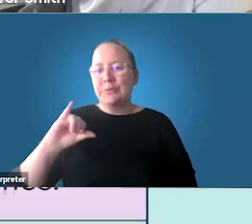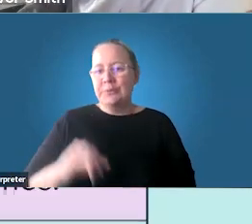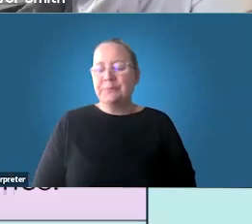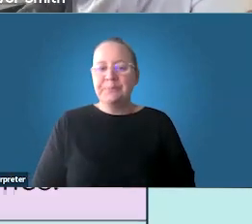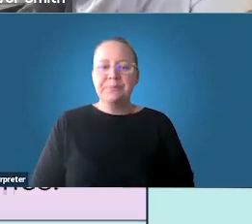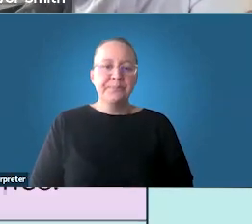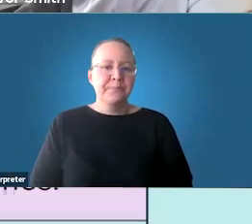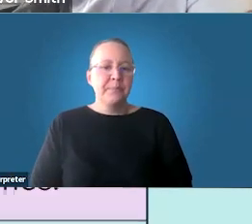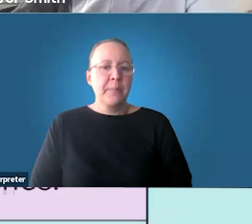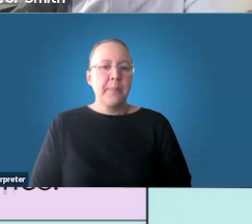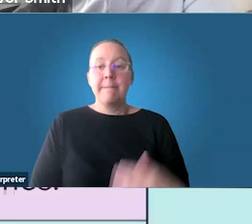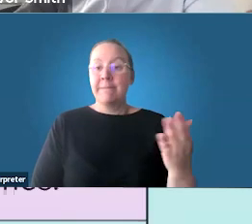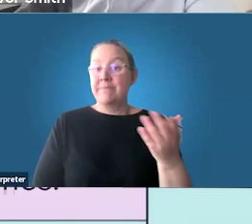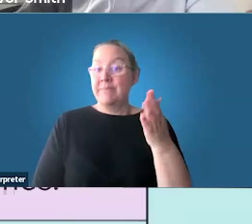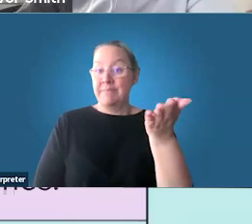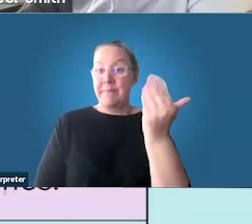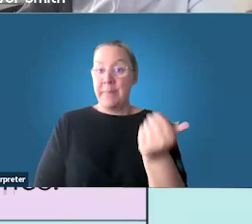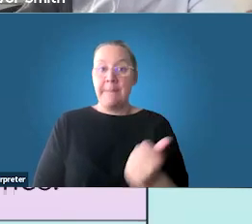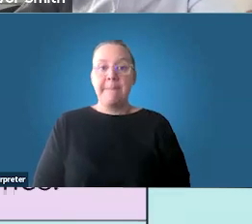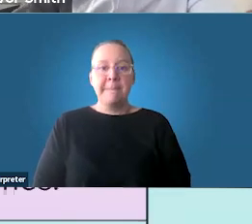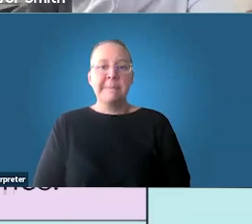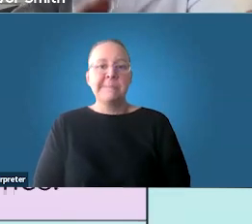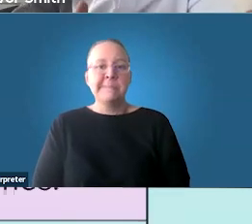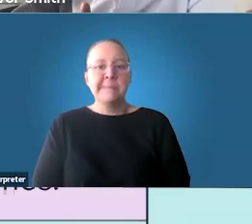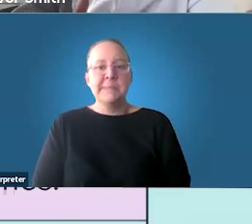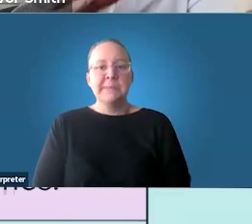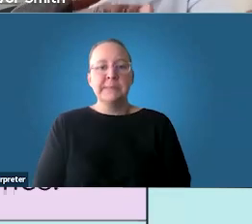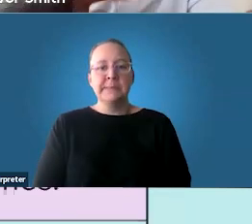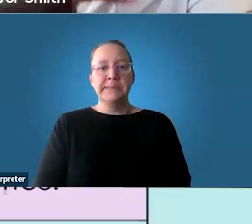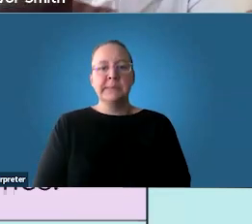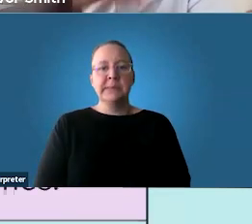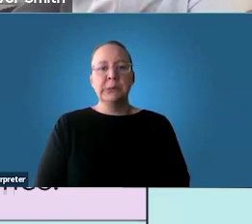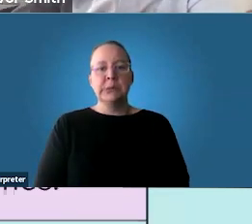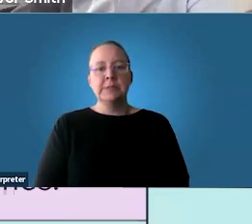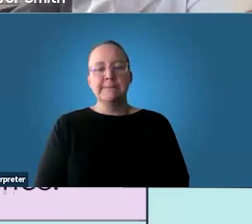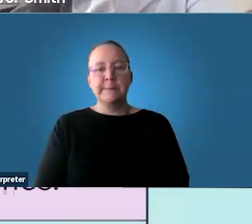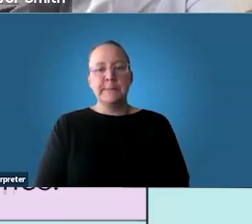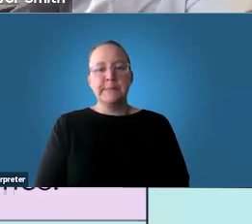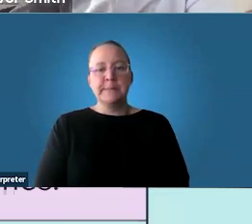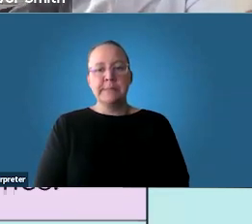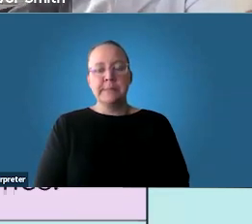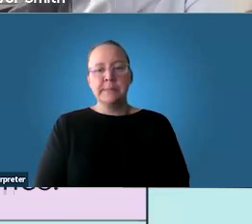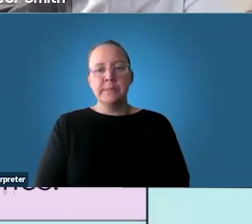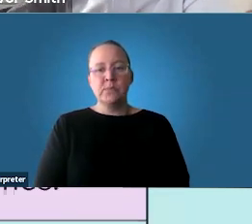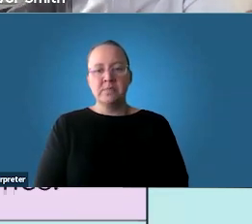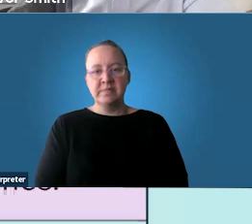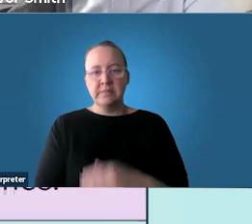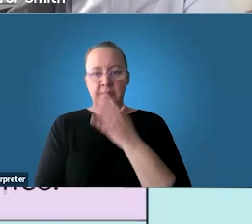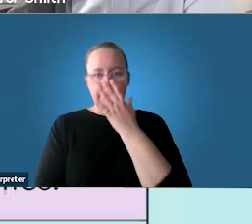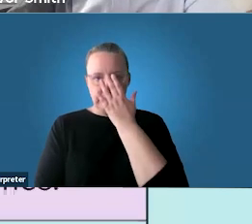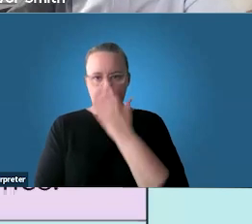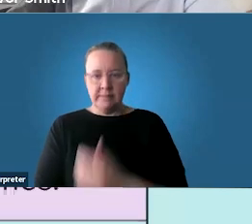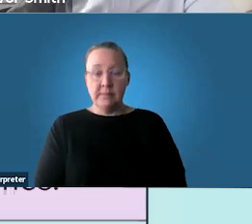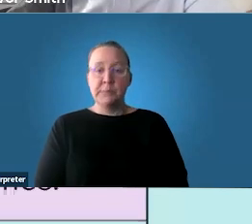nation. So the first one that we named was toxic individualism. We defined it as the mindset that individual actions and